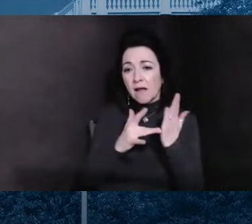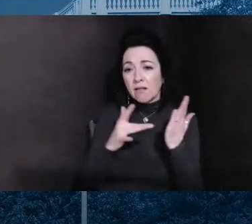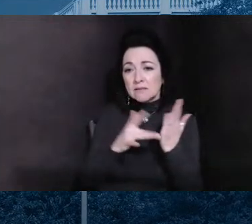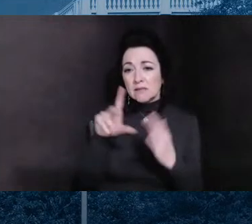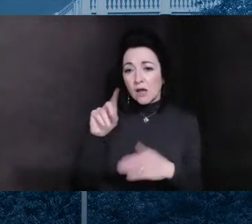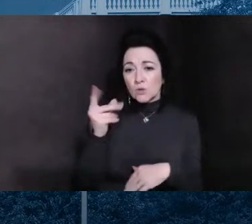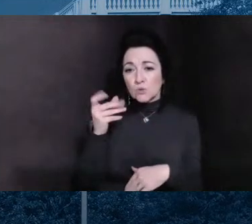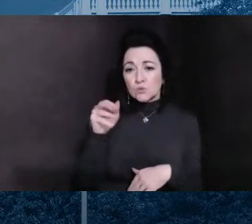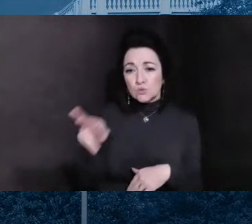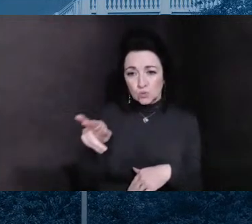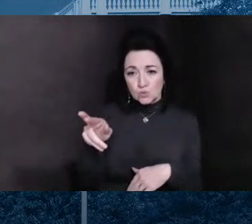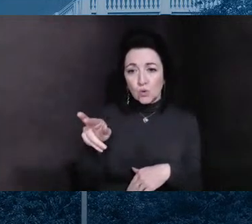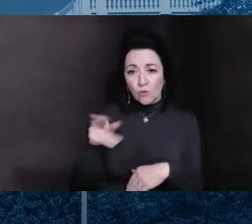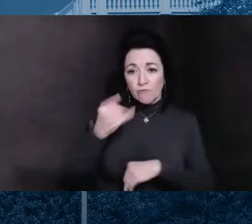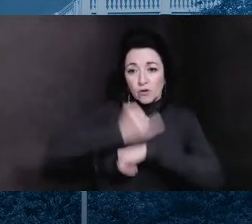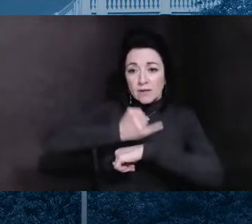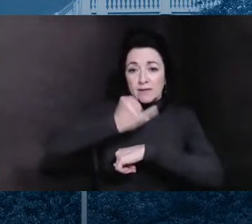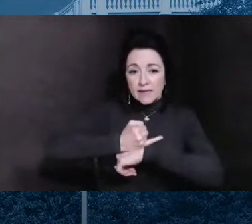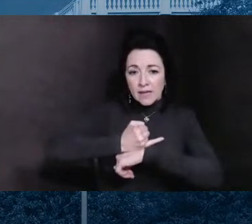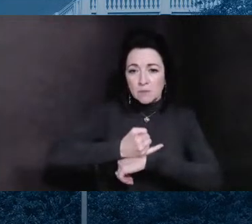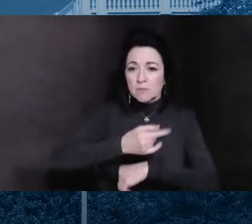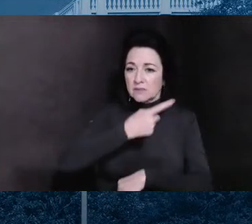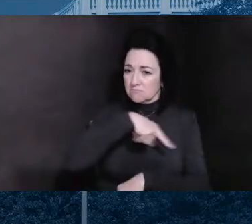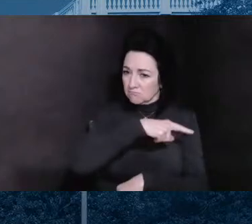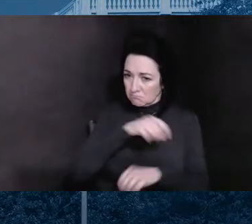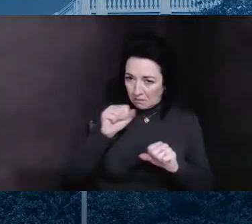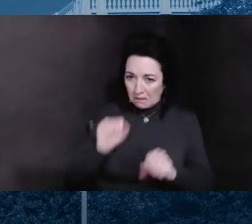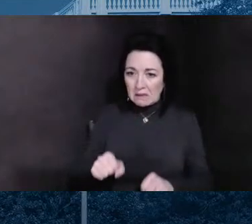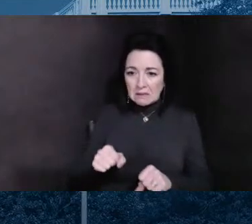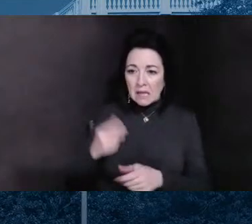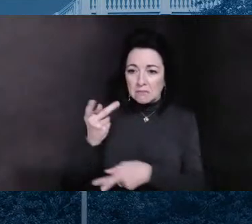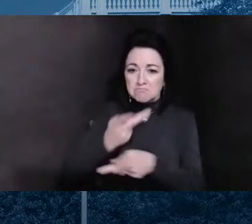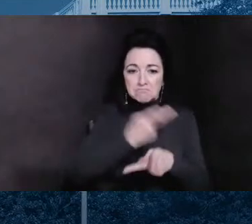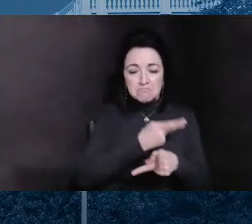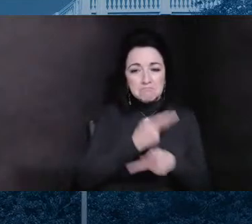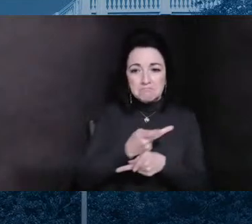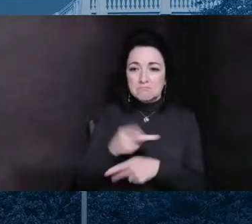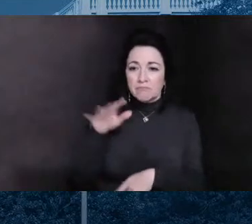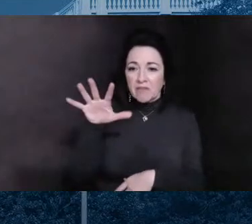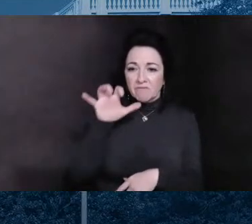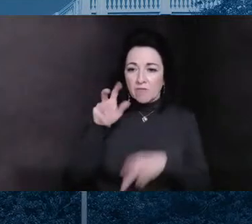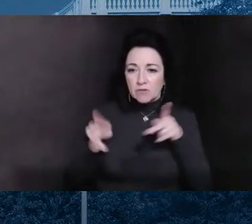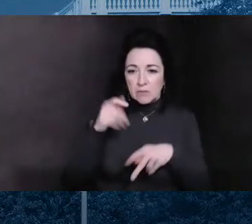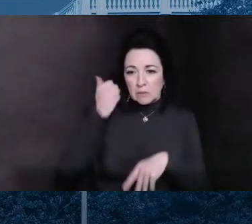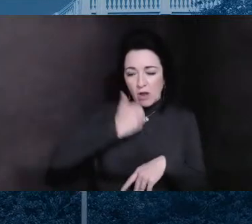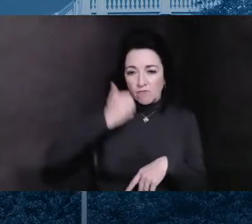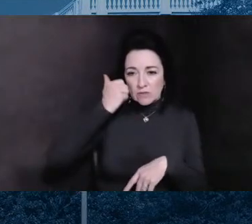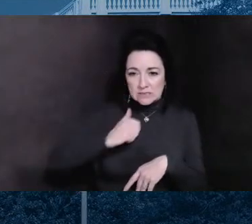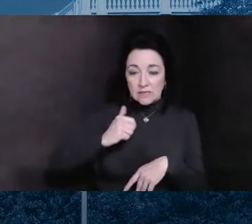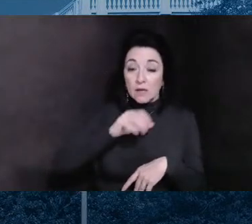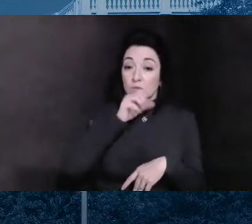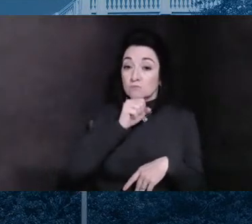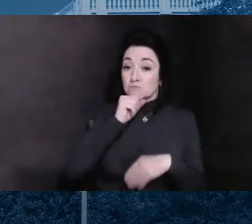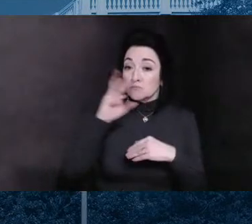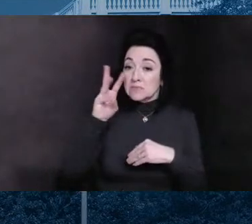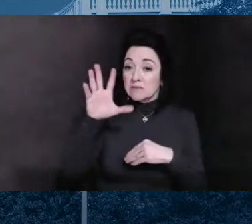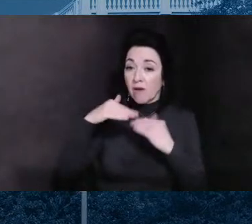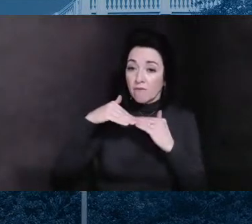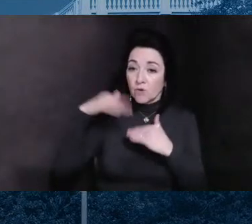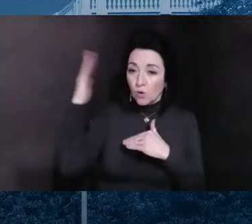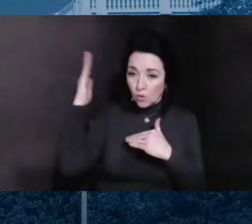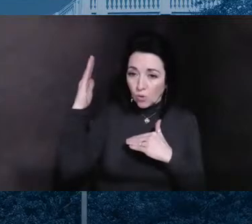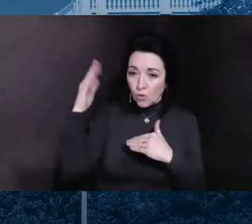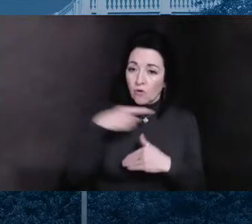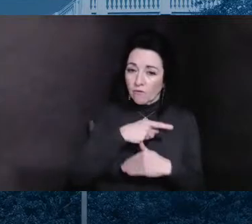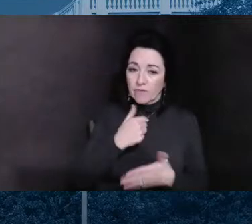to 5 days a week right now, doing about 500 people a day, all 65 and older. Primarily, they are helping out with some of the